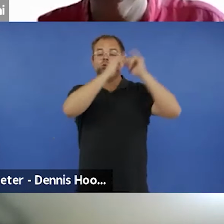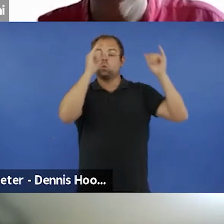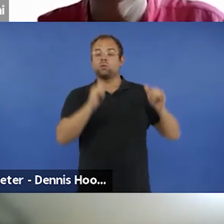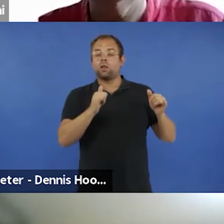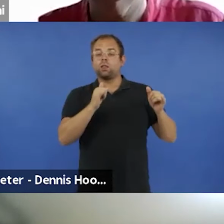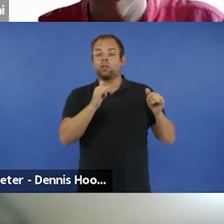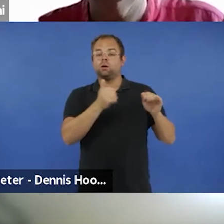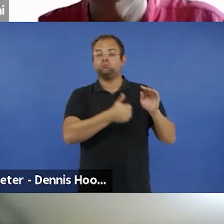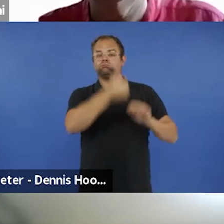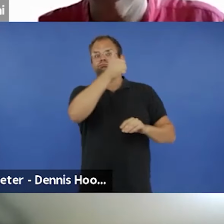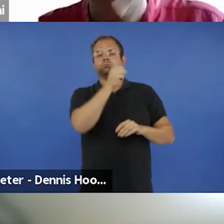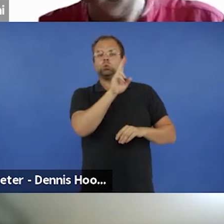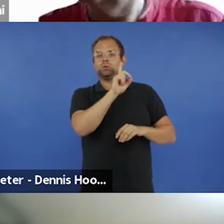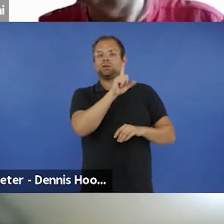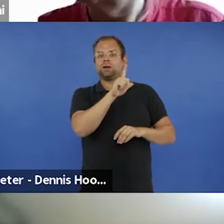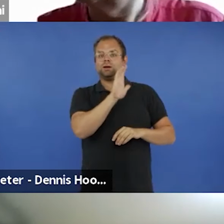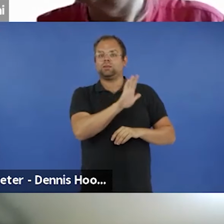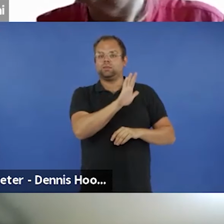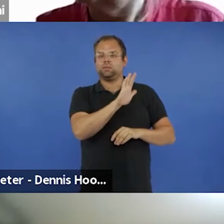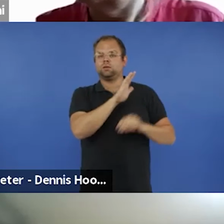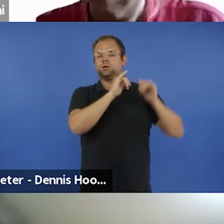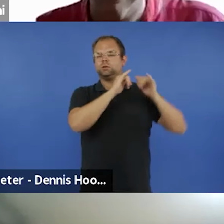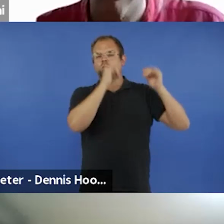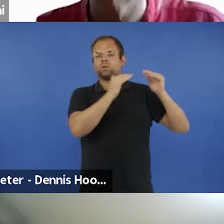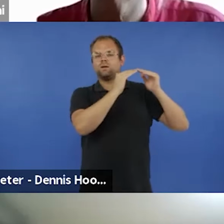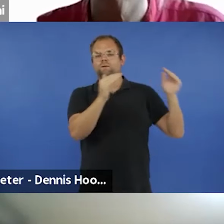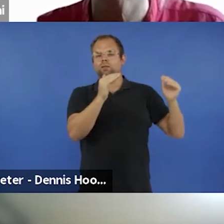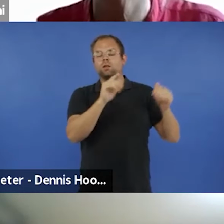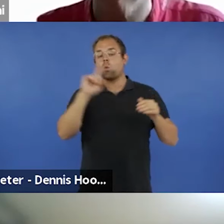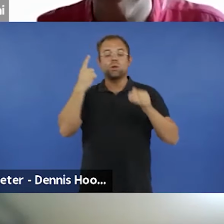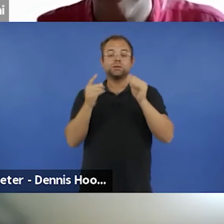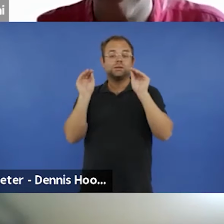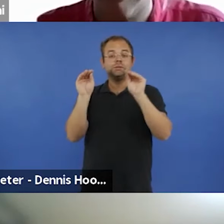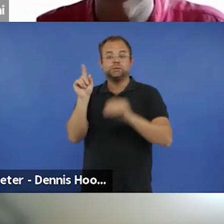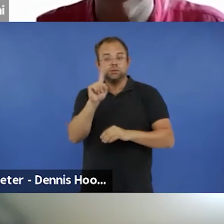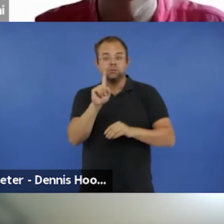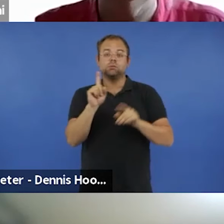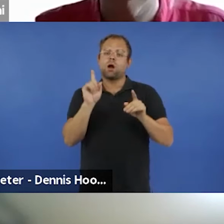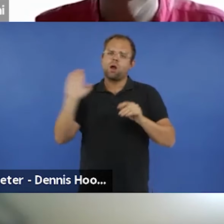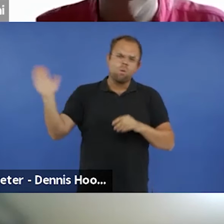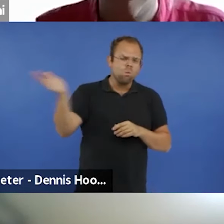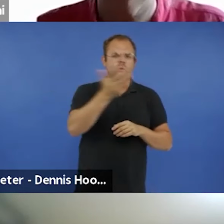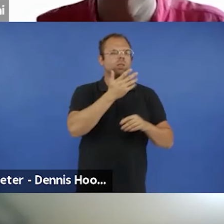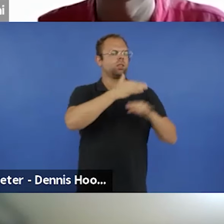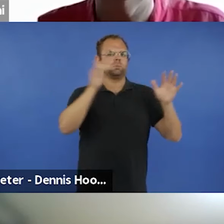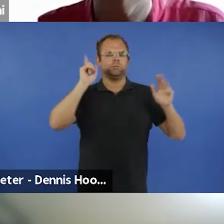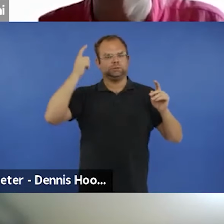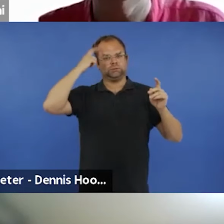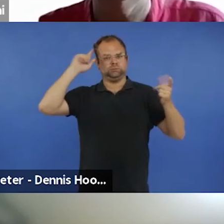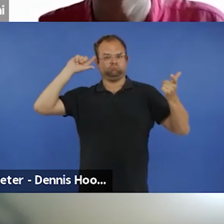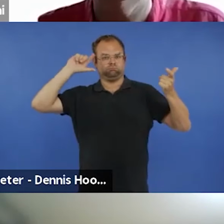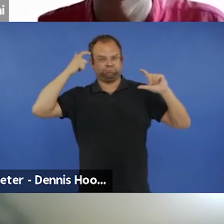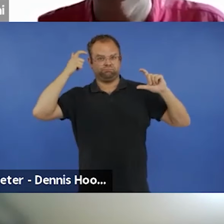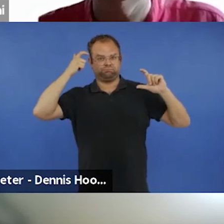teacher. So these are just some of the captures that we had around the barriers. Excellent.